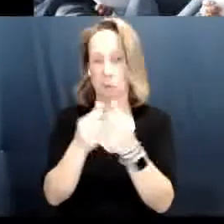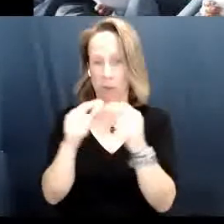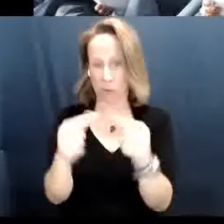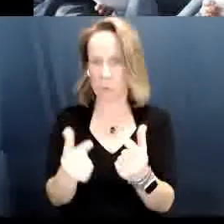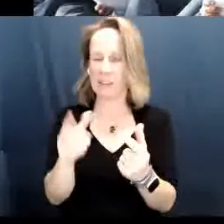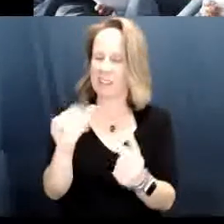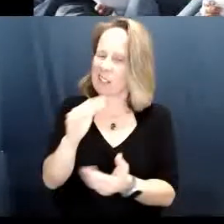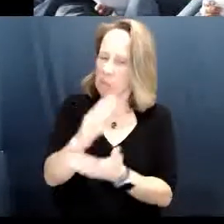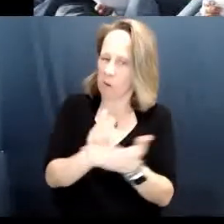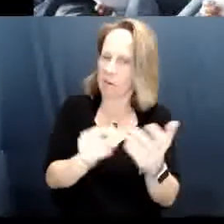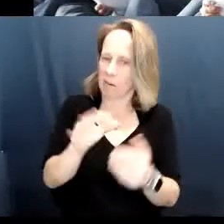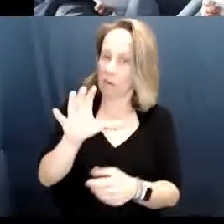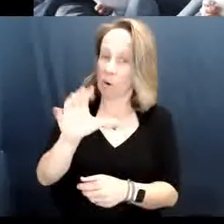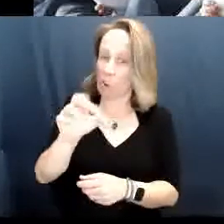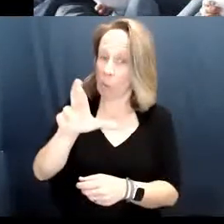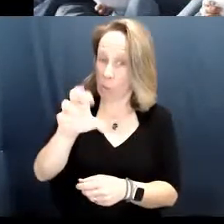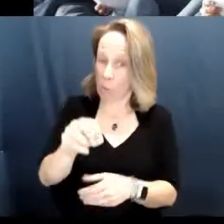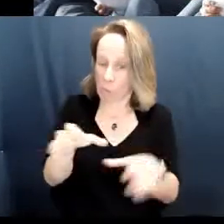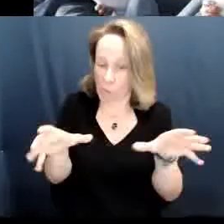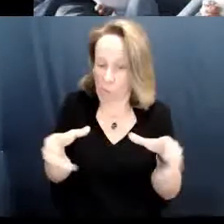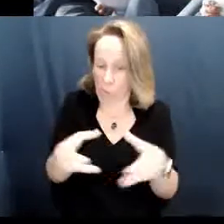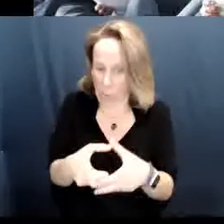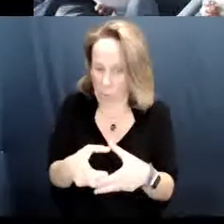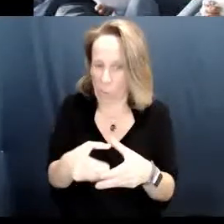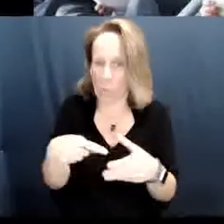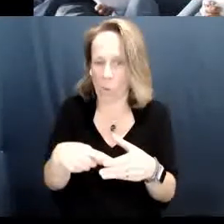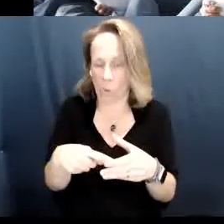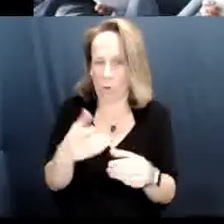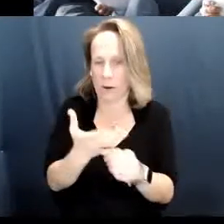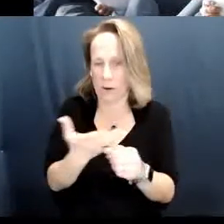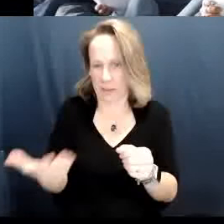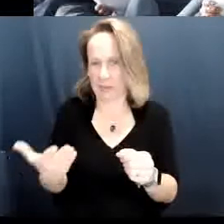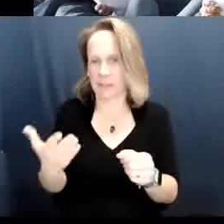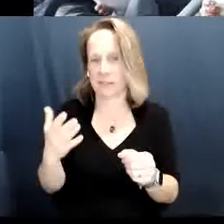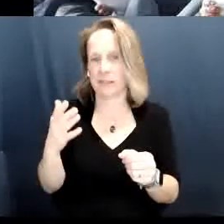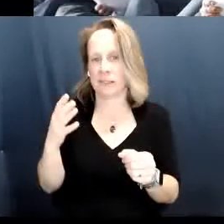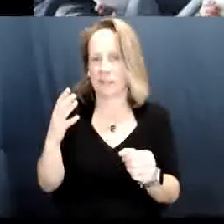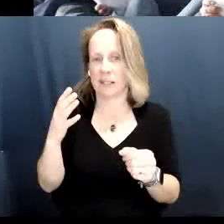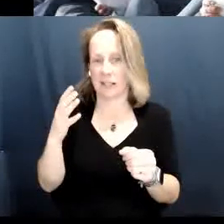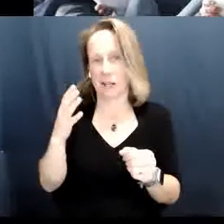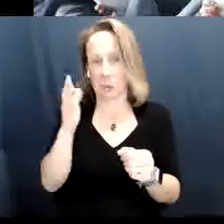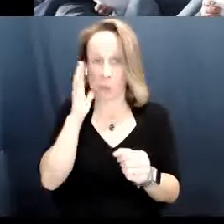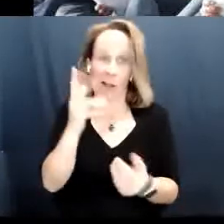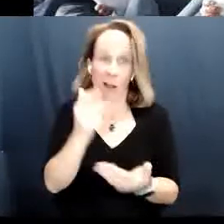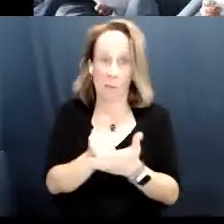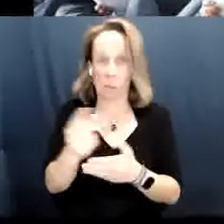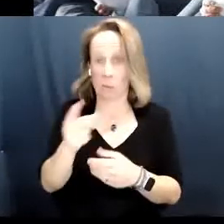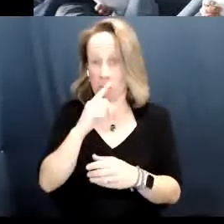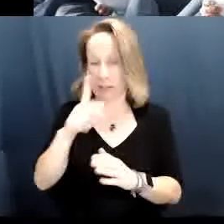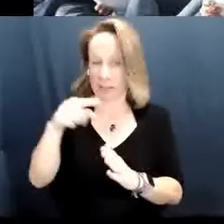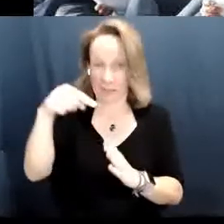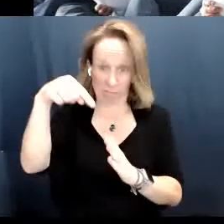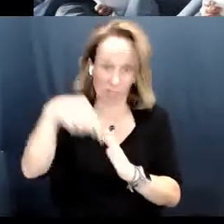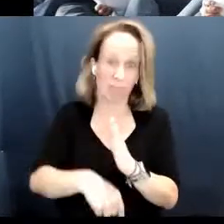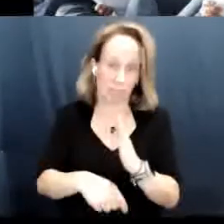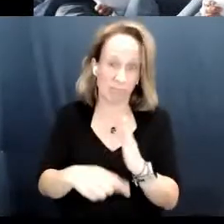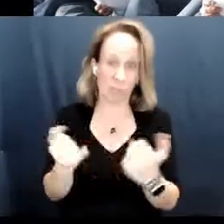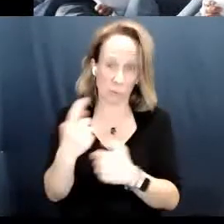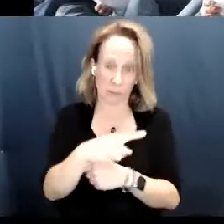violence programs. So this is why we're happy to finally be able to get into the nitty-gritty of them with you all today.